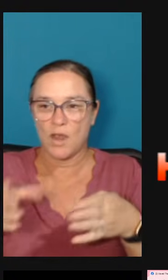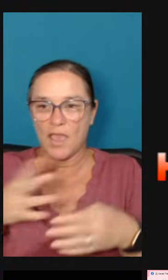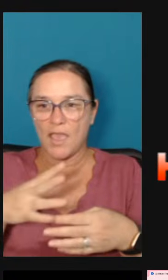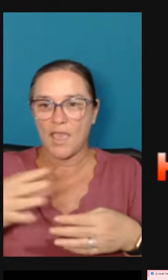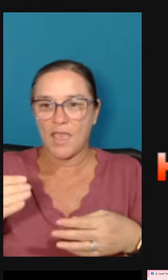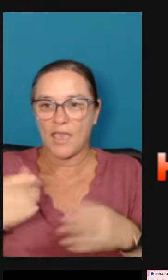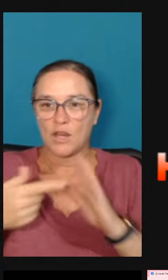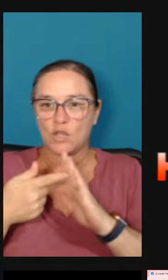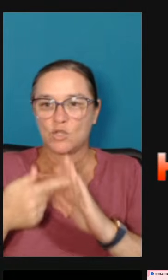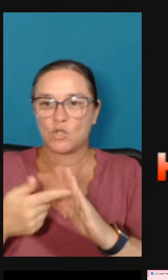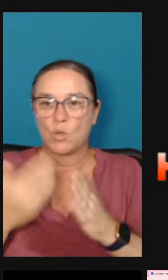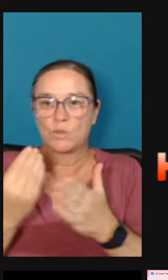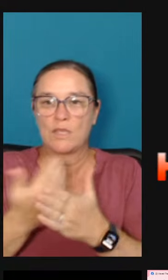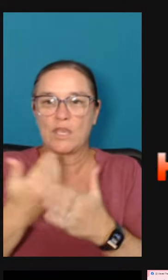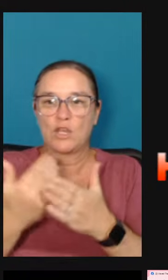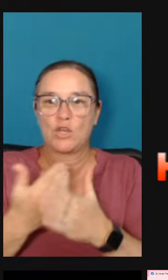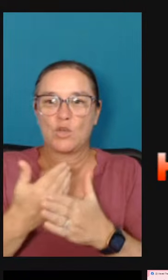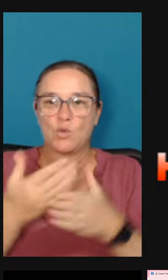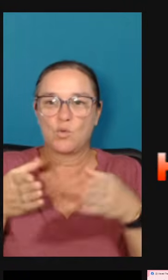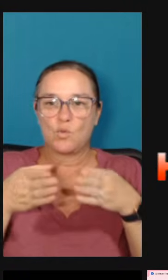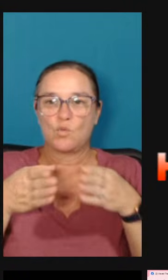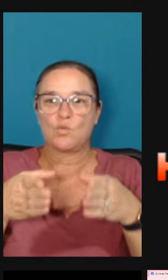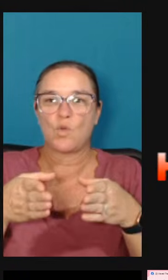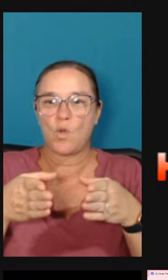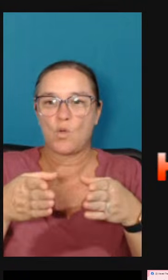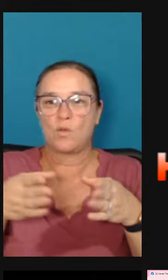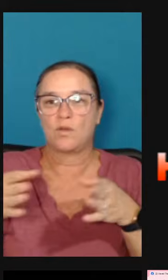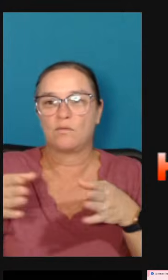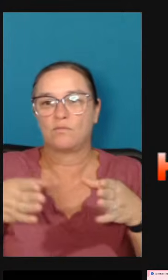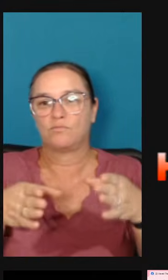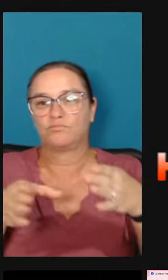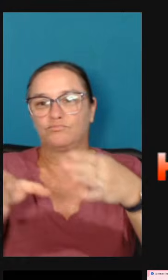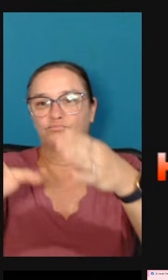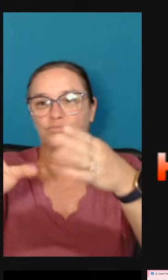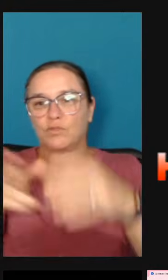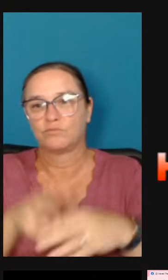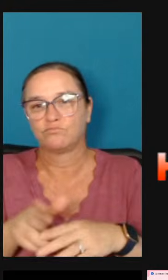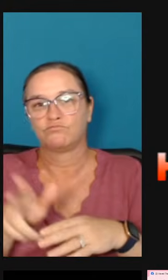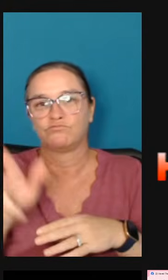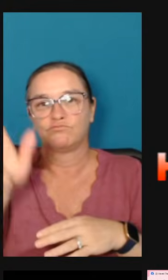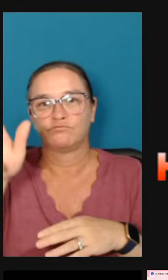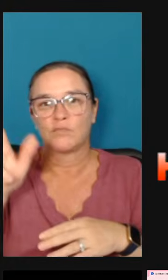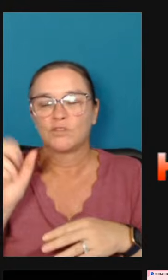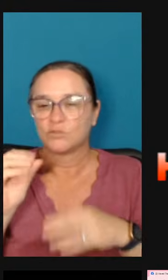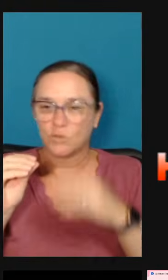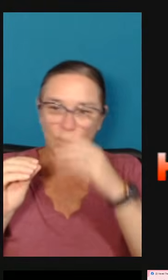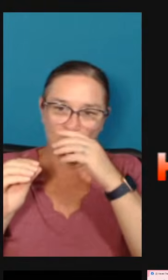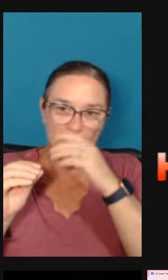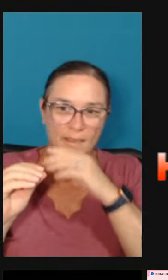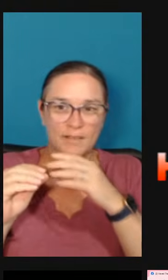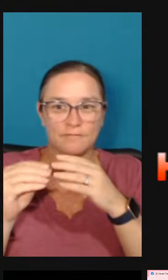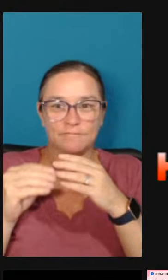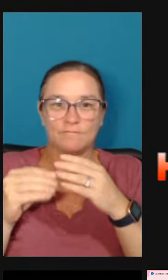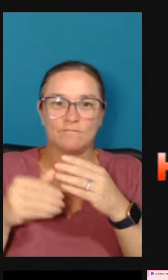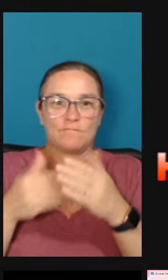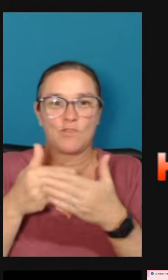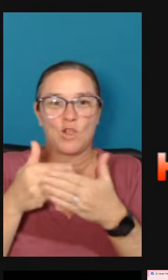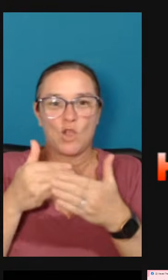new egress coming in from the angle going up the hill. So that progress on restoring Puʻuʻōʻō